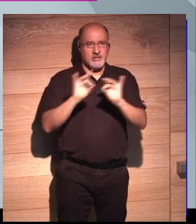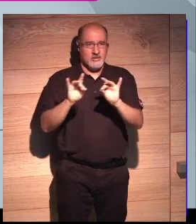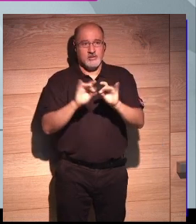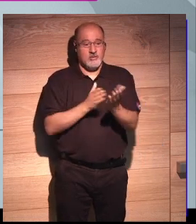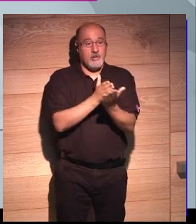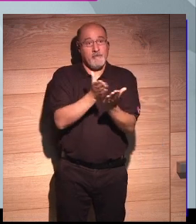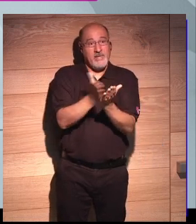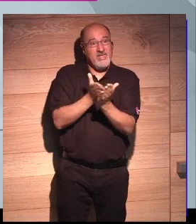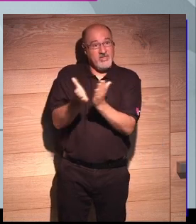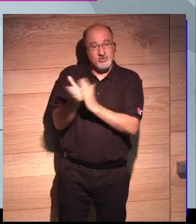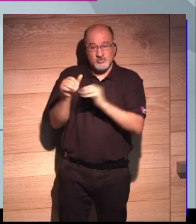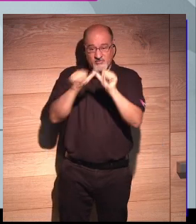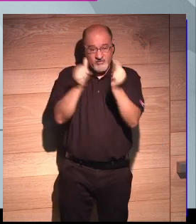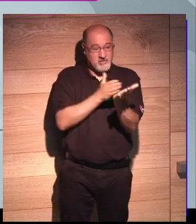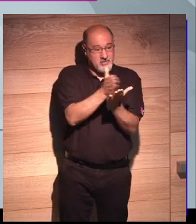VR. We can bring,